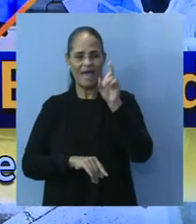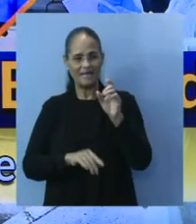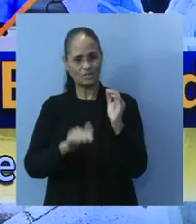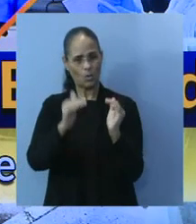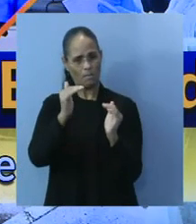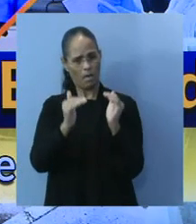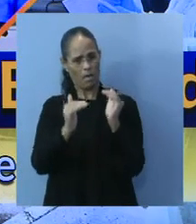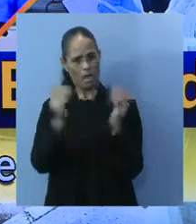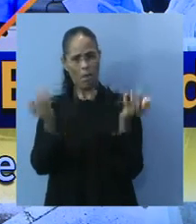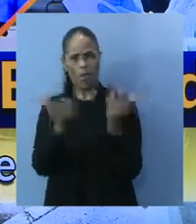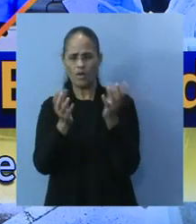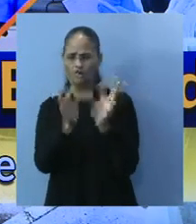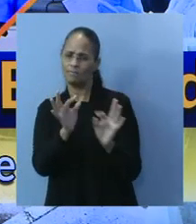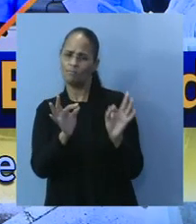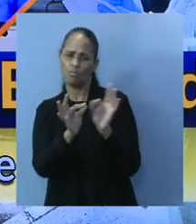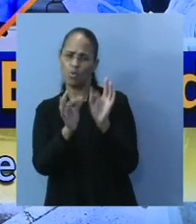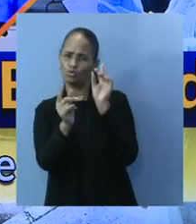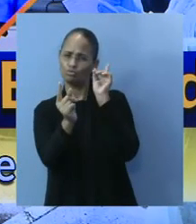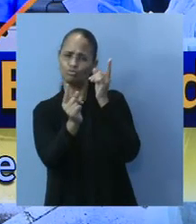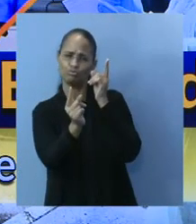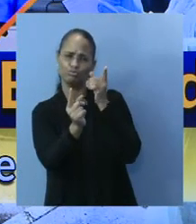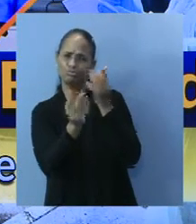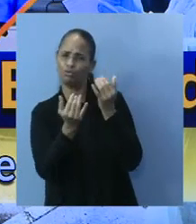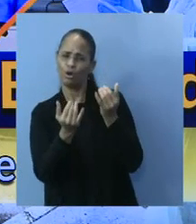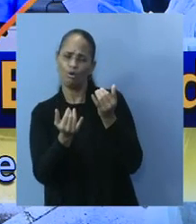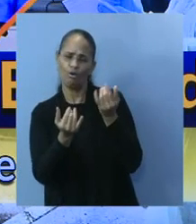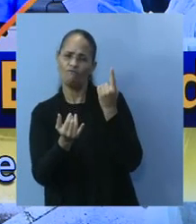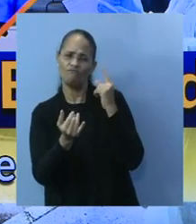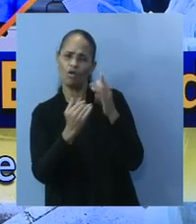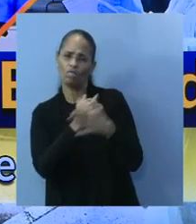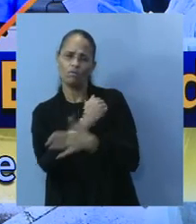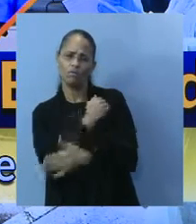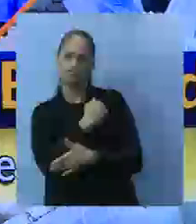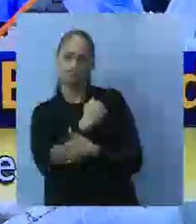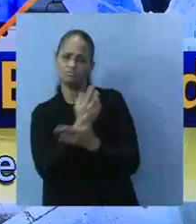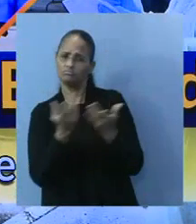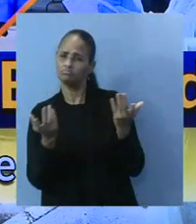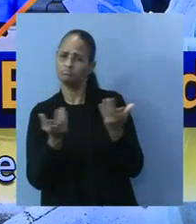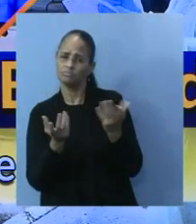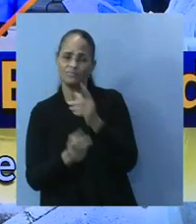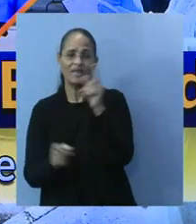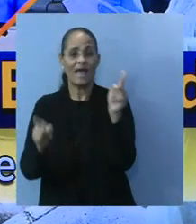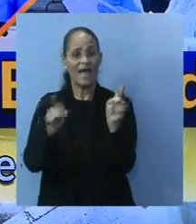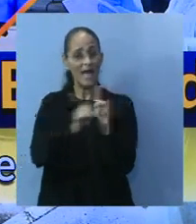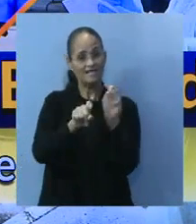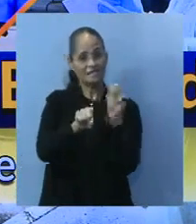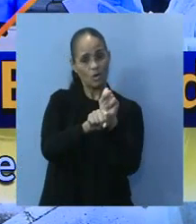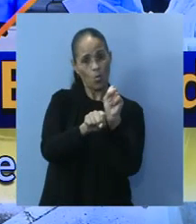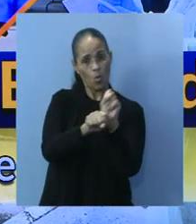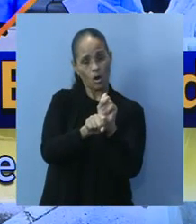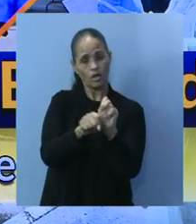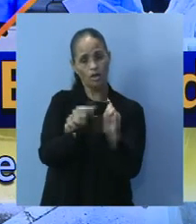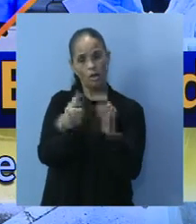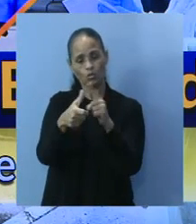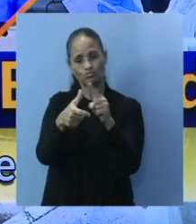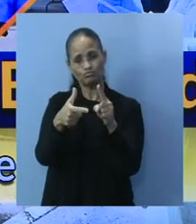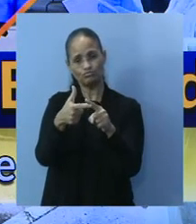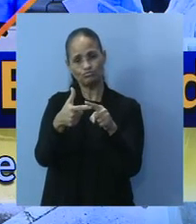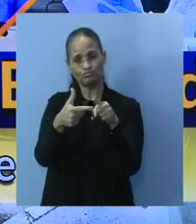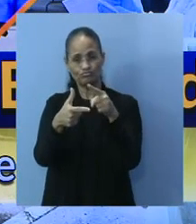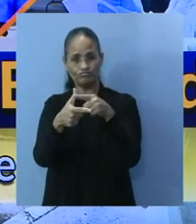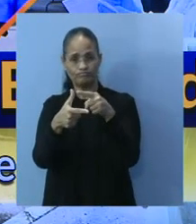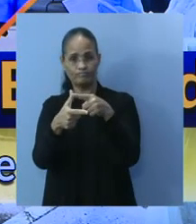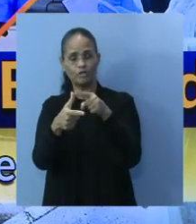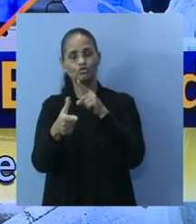most important goal at this moment for the country. As we're working on 2 areas, number 1,